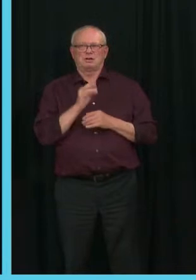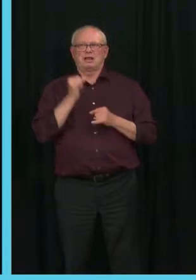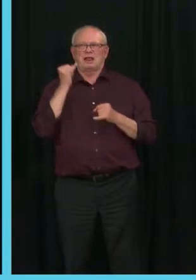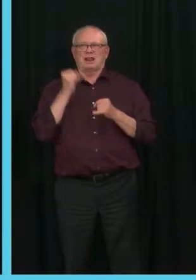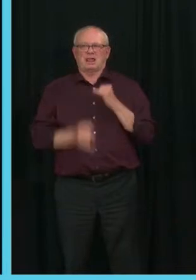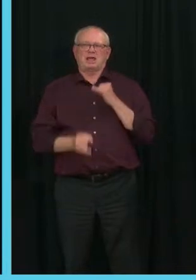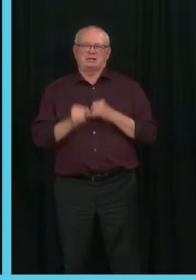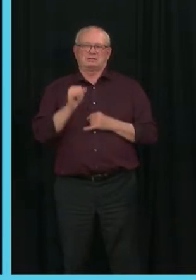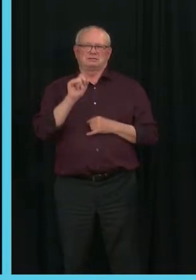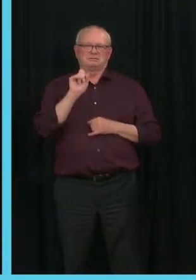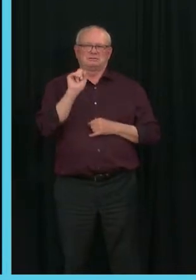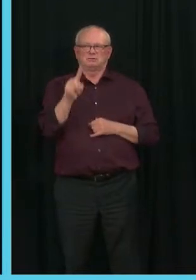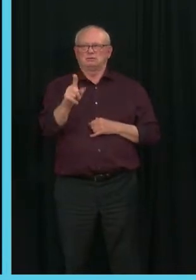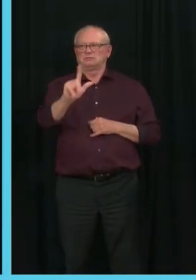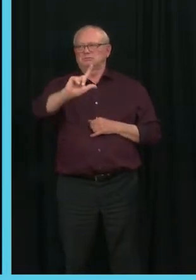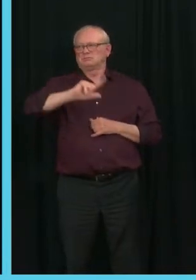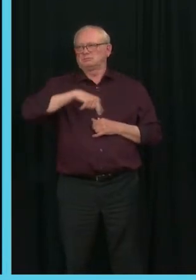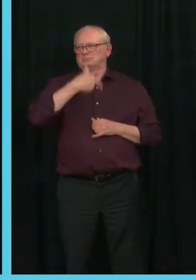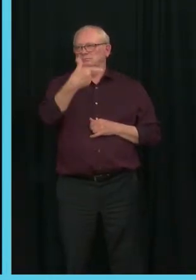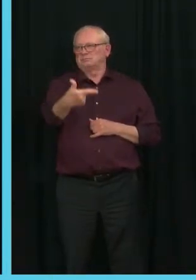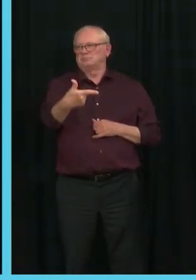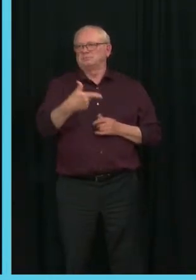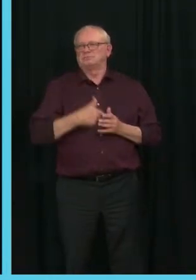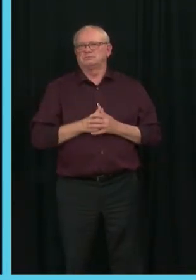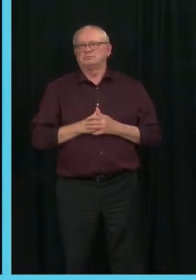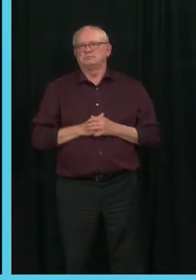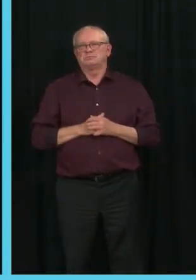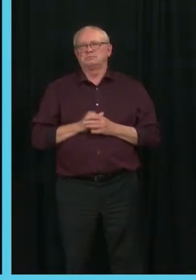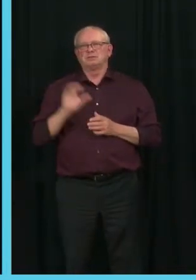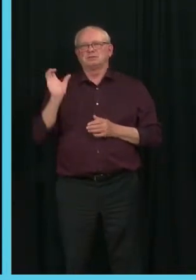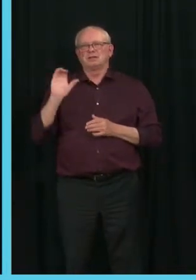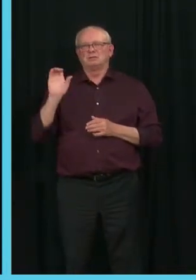of the day? Rick Bell, Calgary Sun.